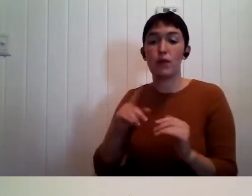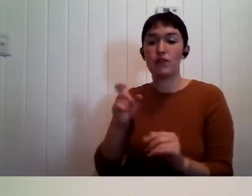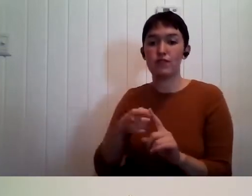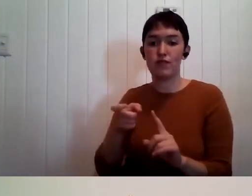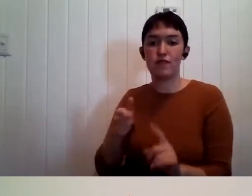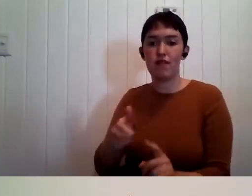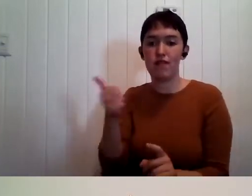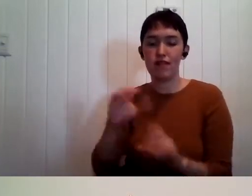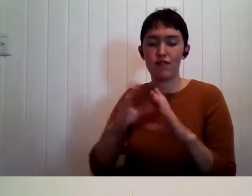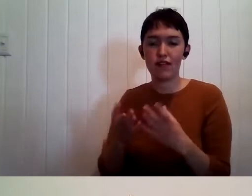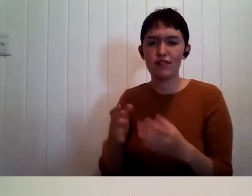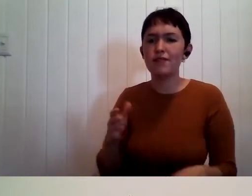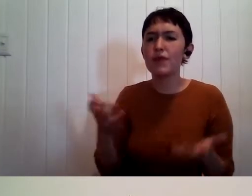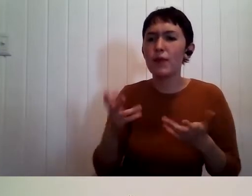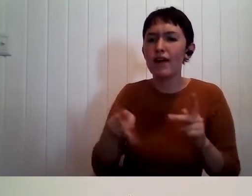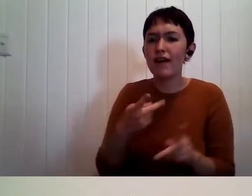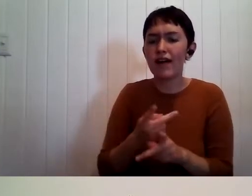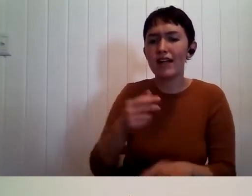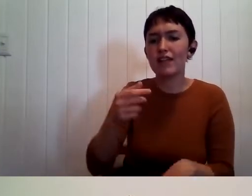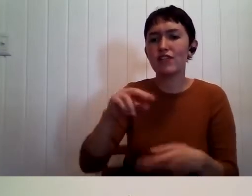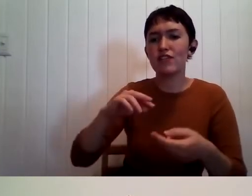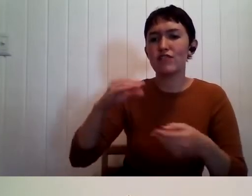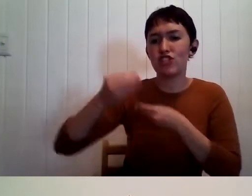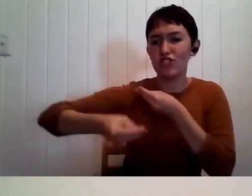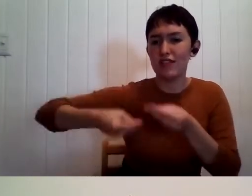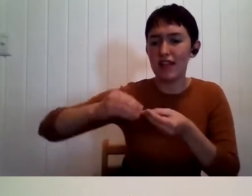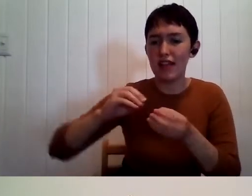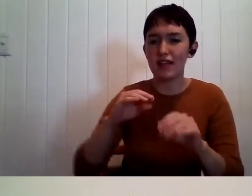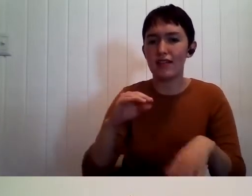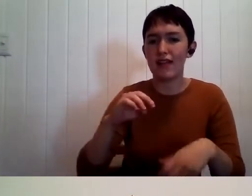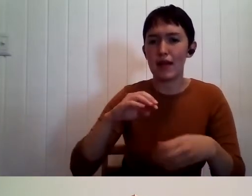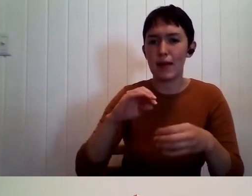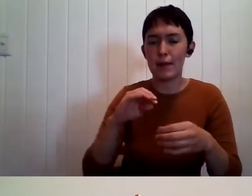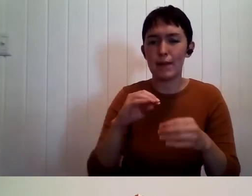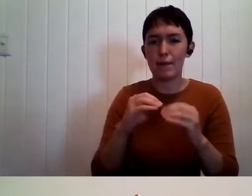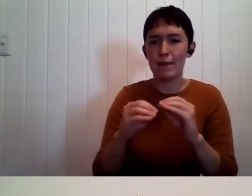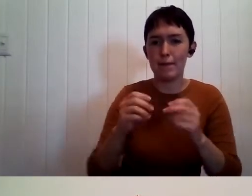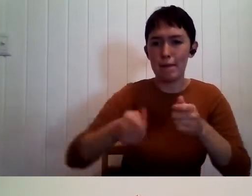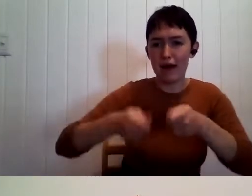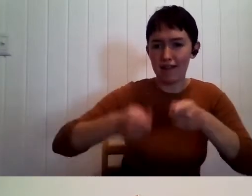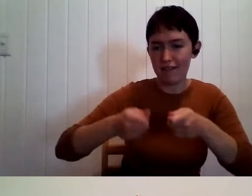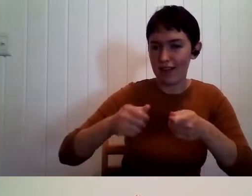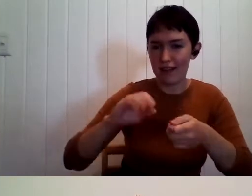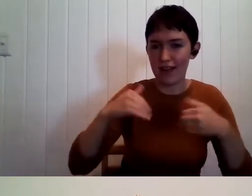of genetically modified animals do you work on? Do you work on any at all?